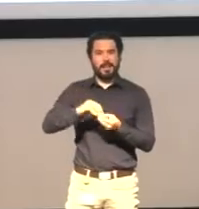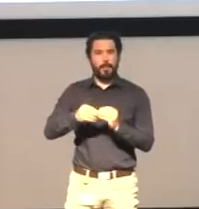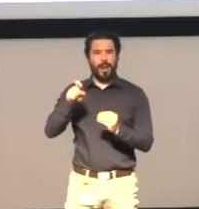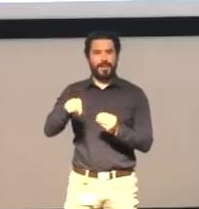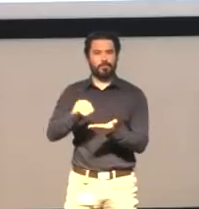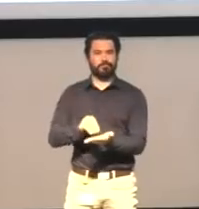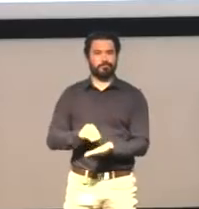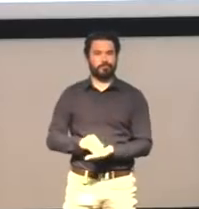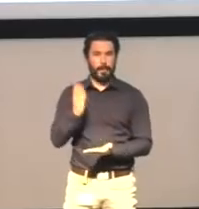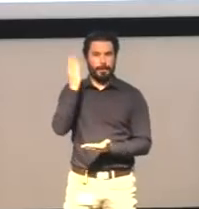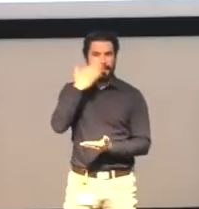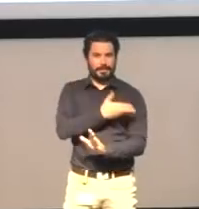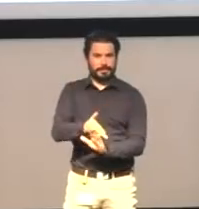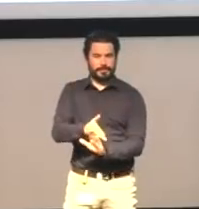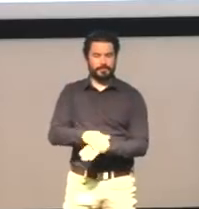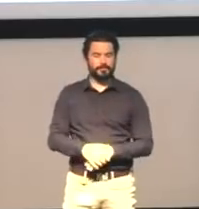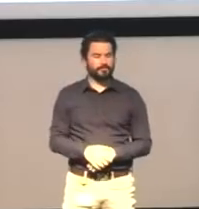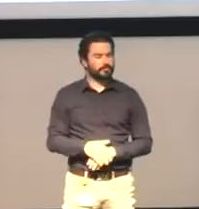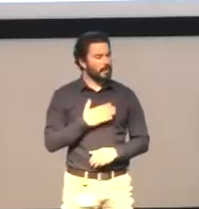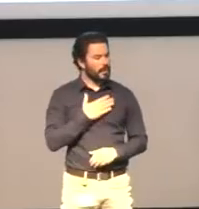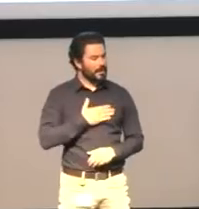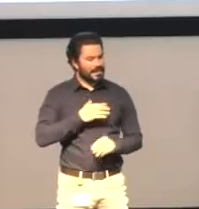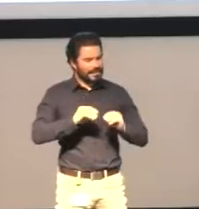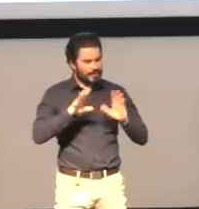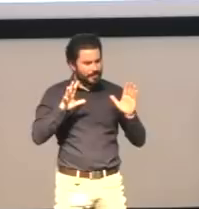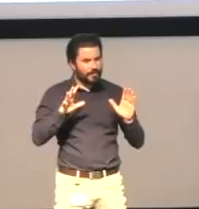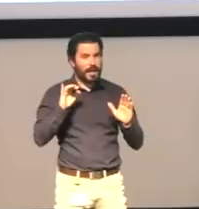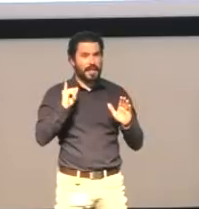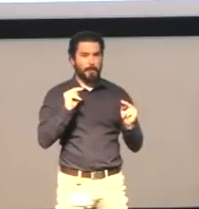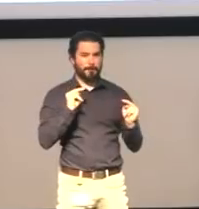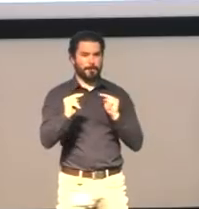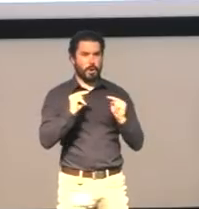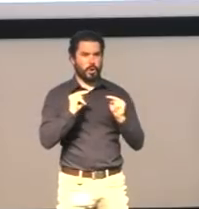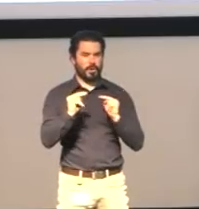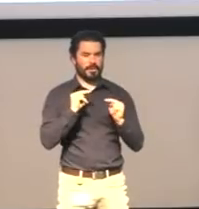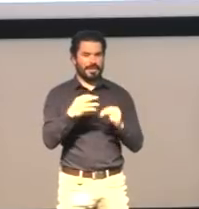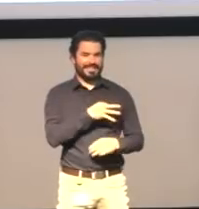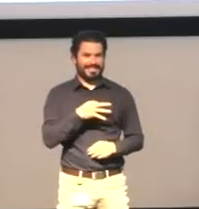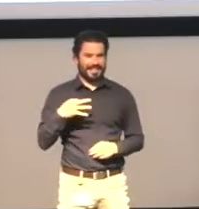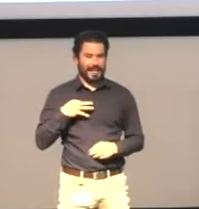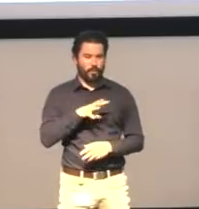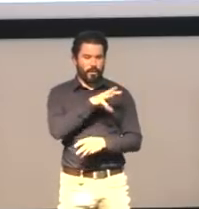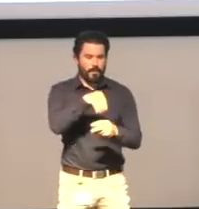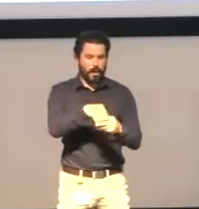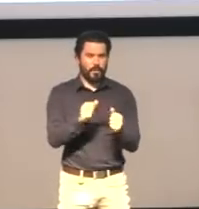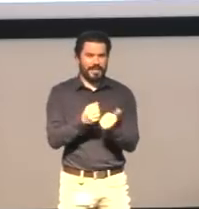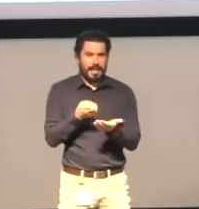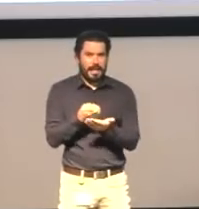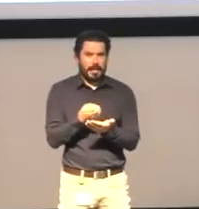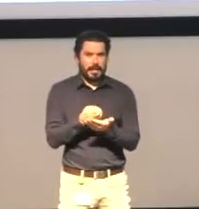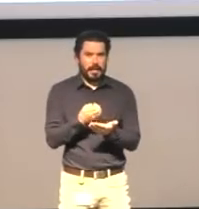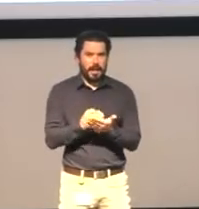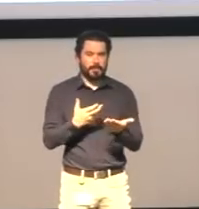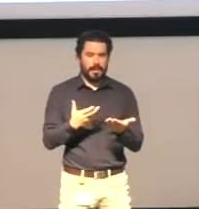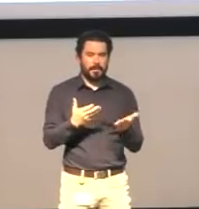It says, please clarify how bargain for staff are contributing to the economic plan. Well, I would say for all